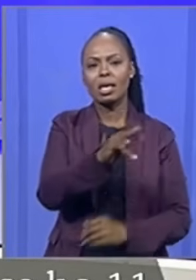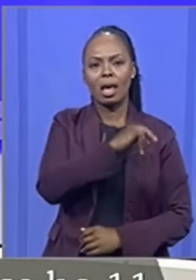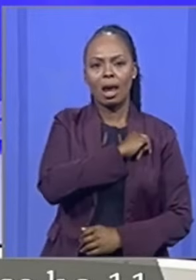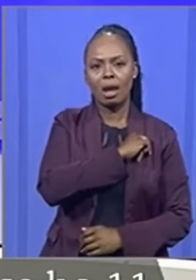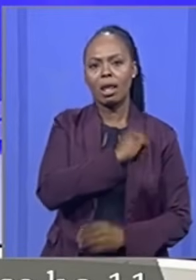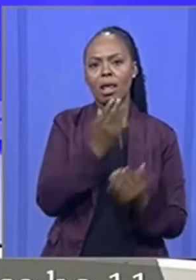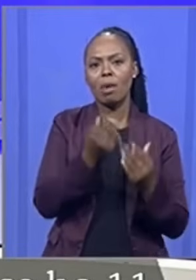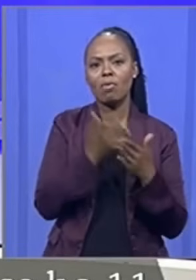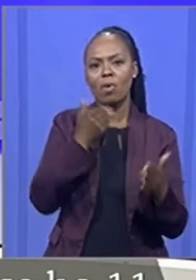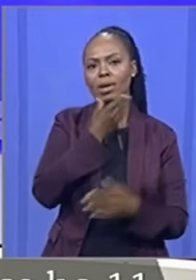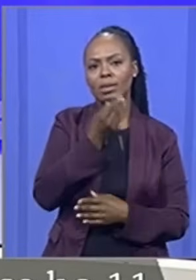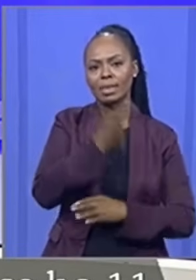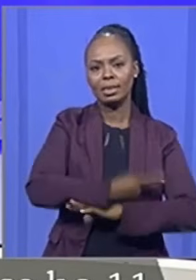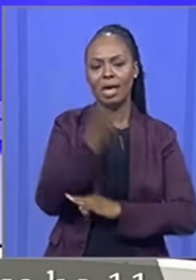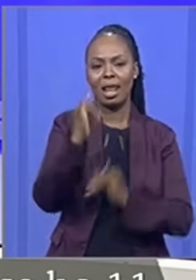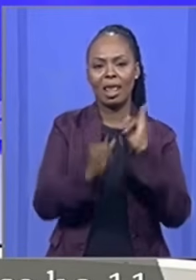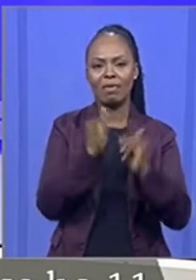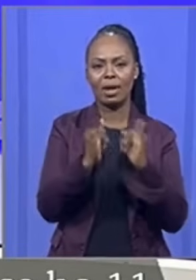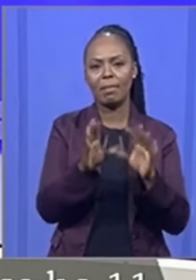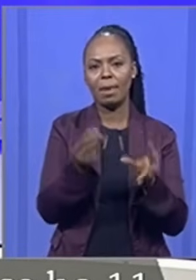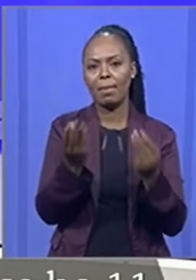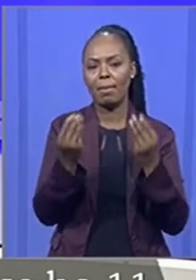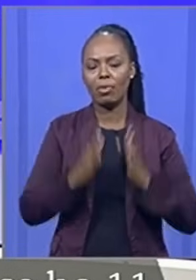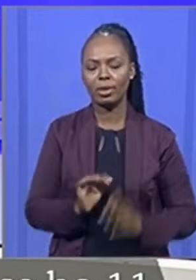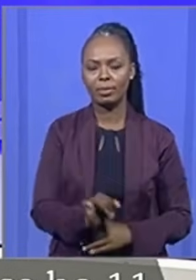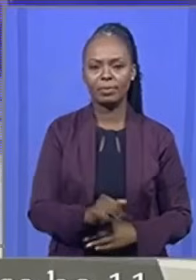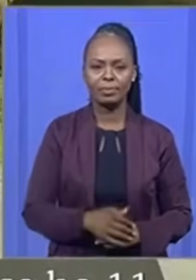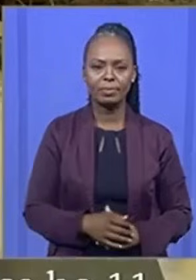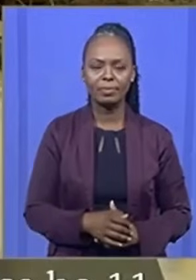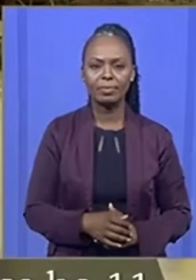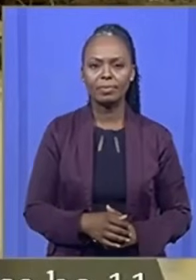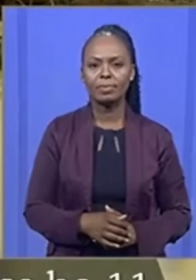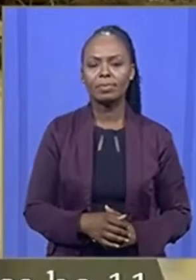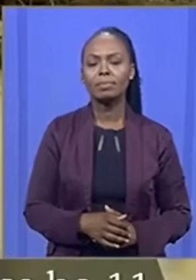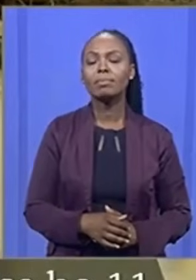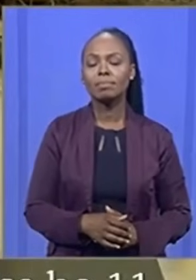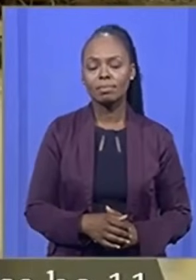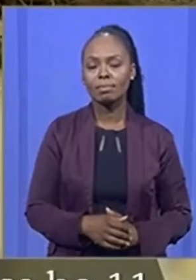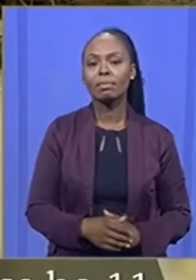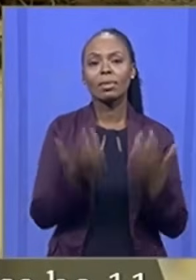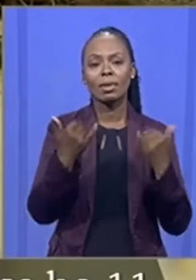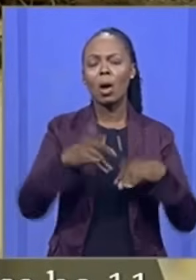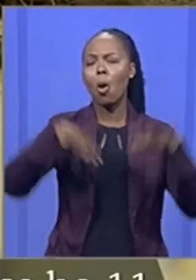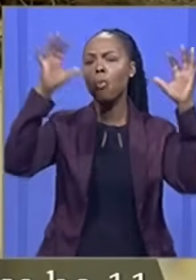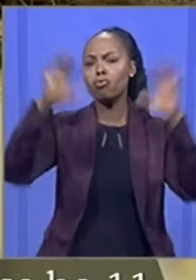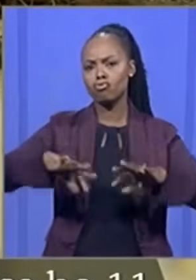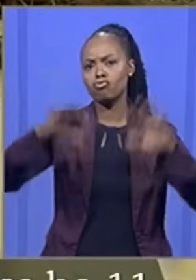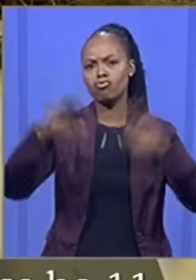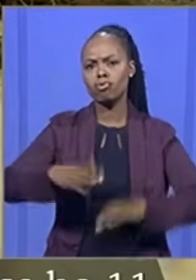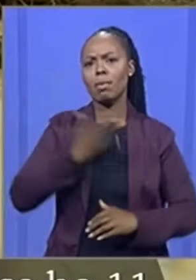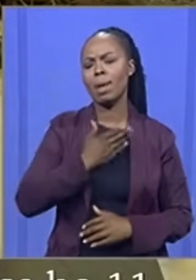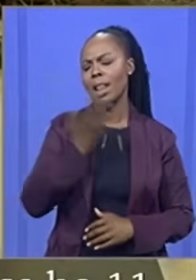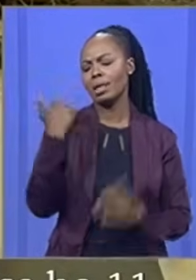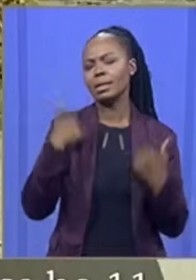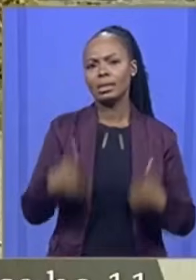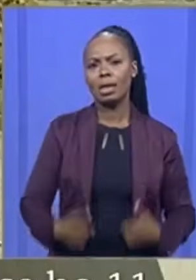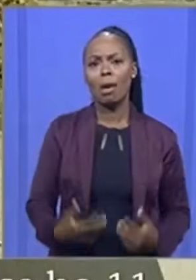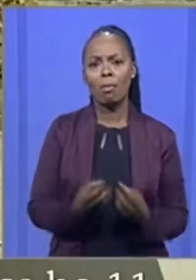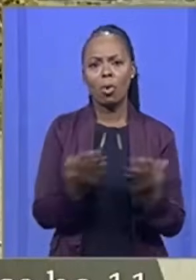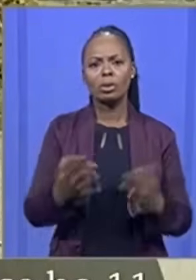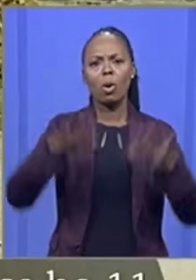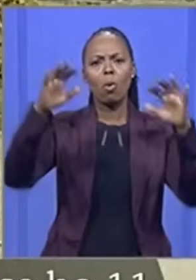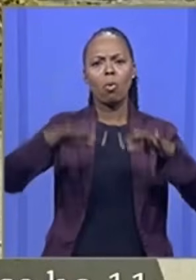bafu e se e nyolohetse ho 10 le motso o le mong. Ho ile ha solwa dipula tse matla bosiung ba Sontaga mo matlo a